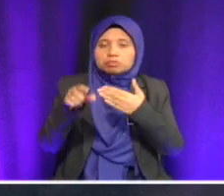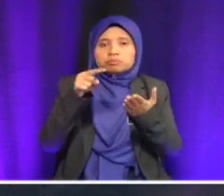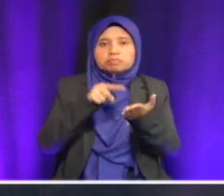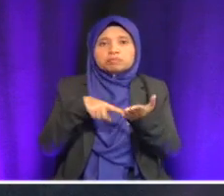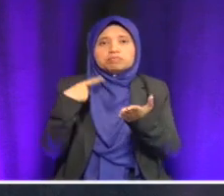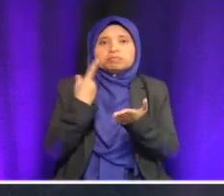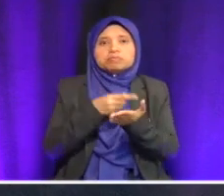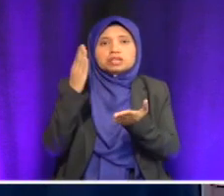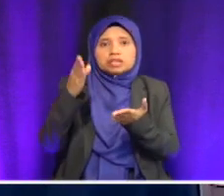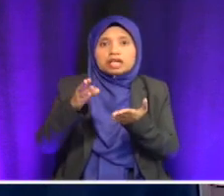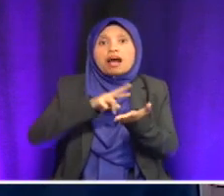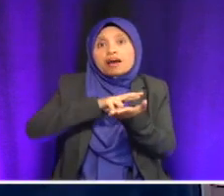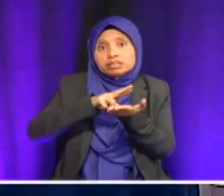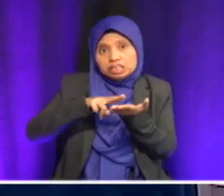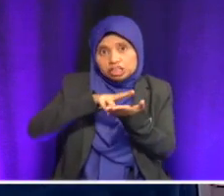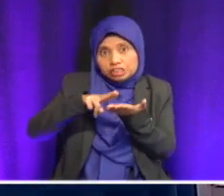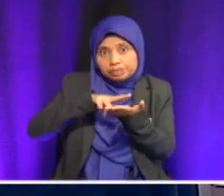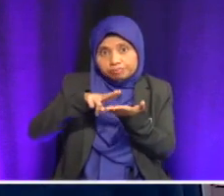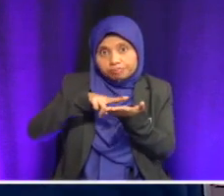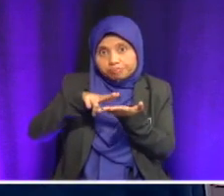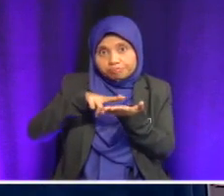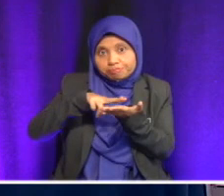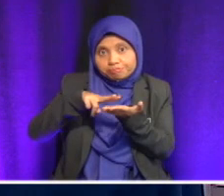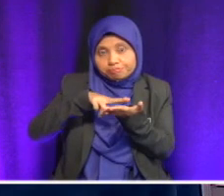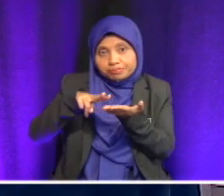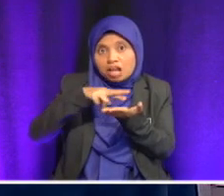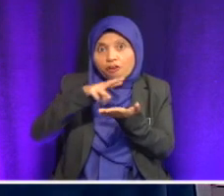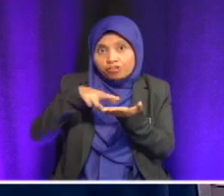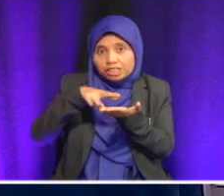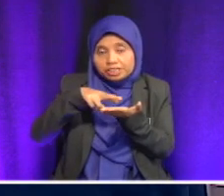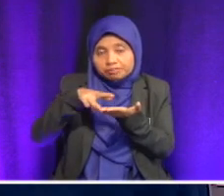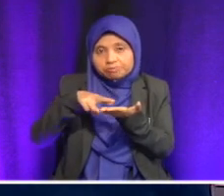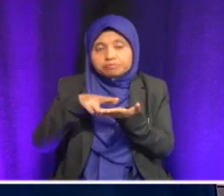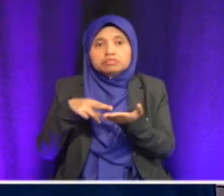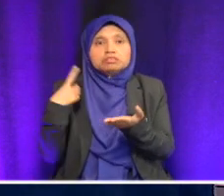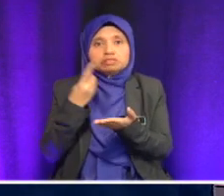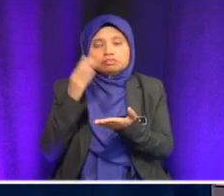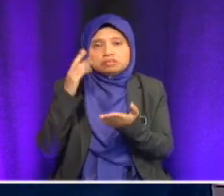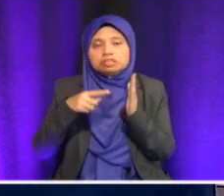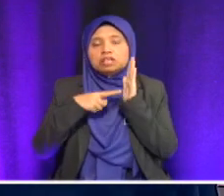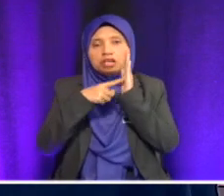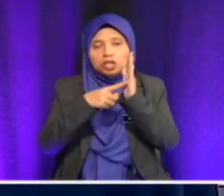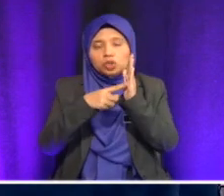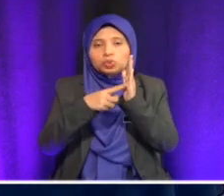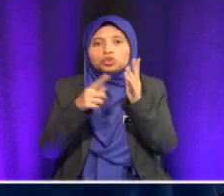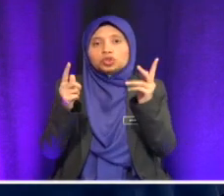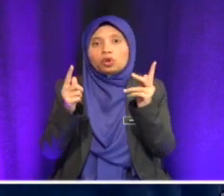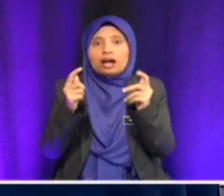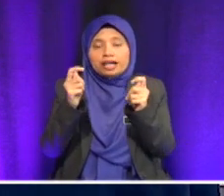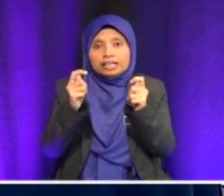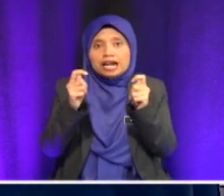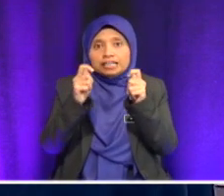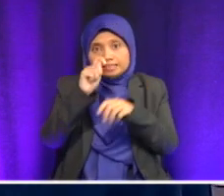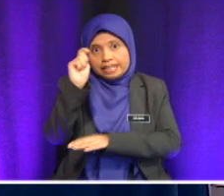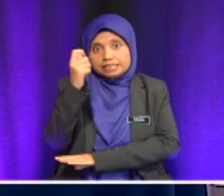going to do our reading. Okay. So I'm going to introduce the reading text for our students. All right. So the